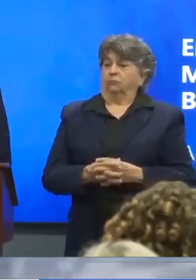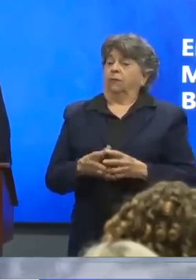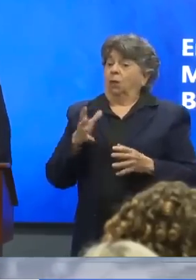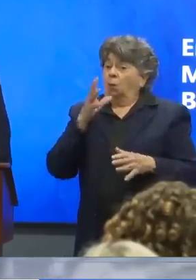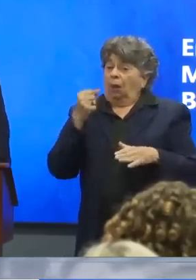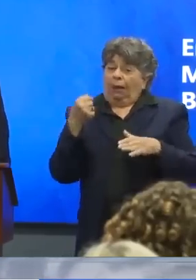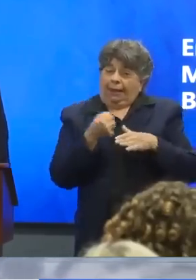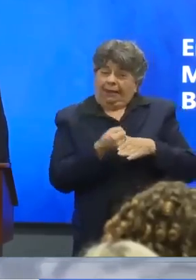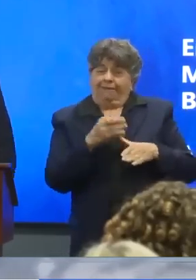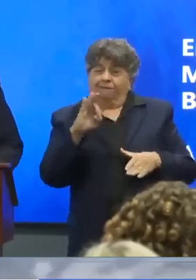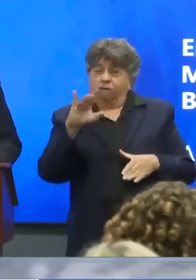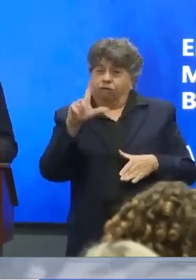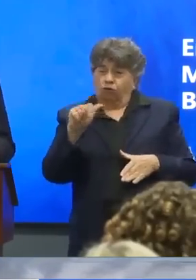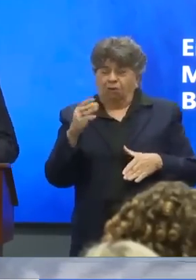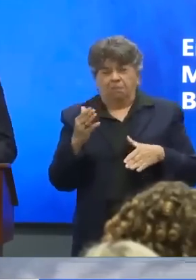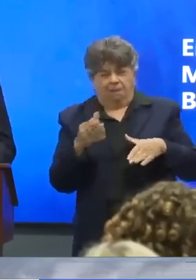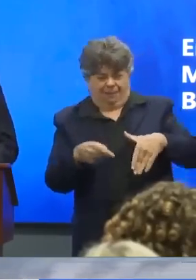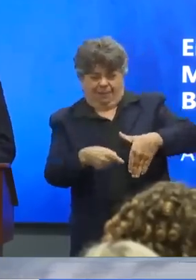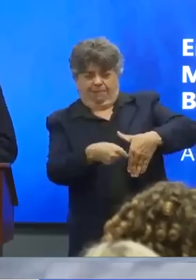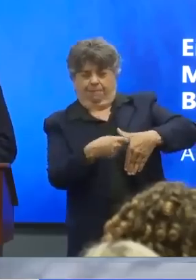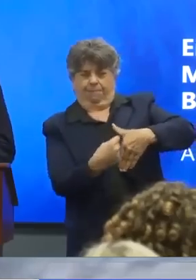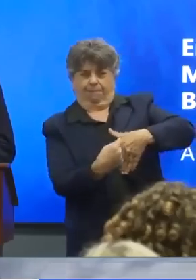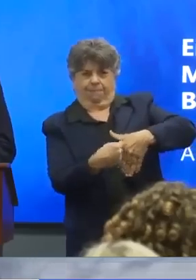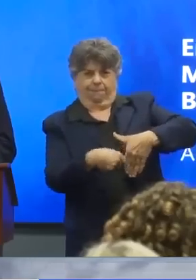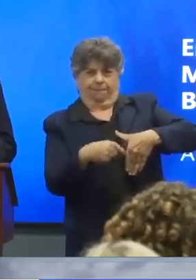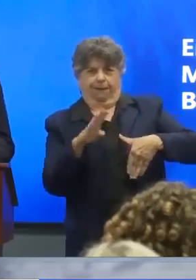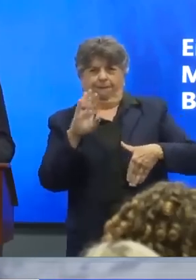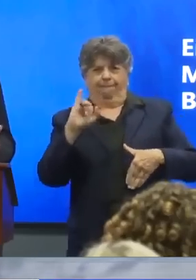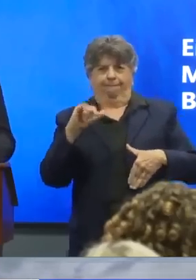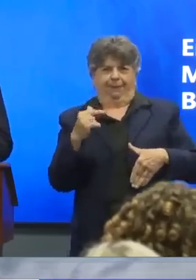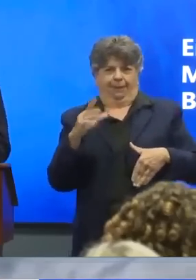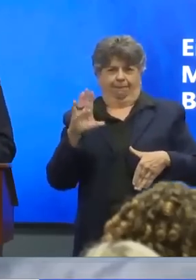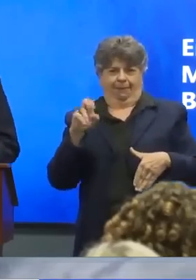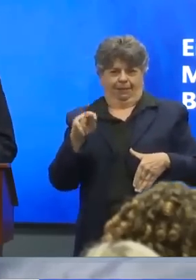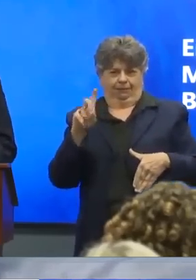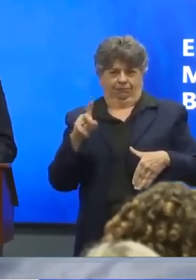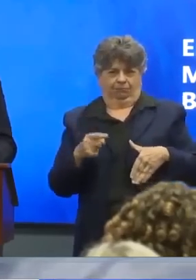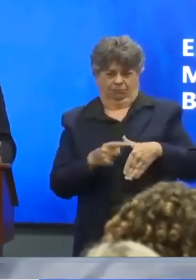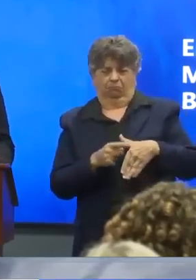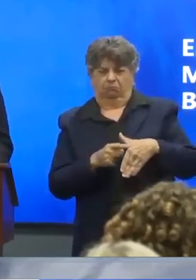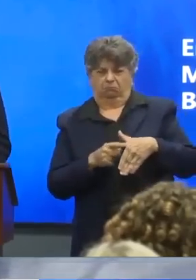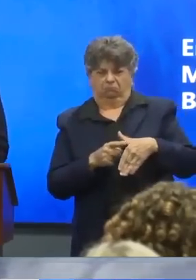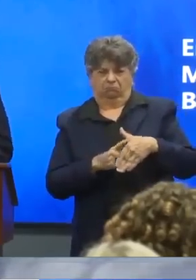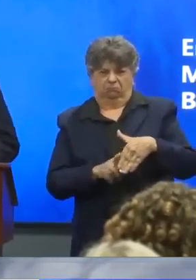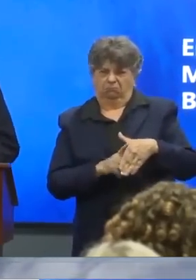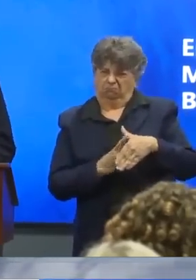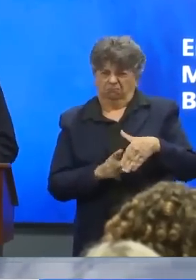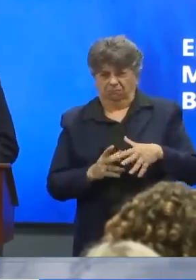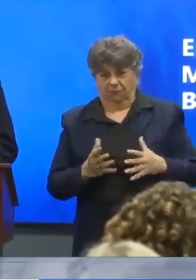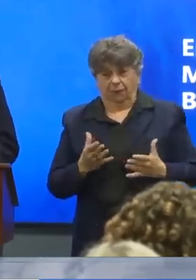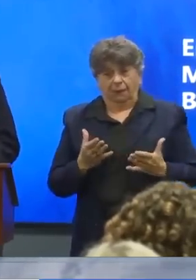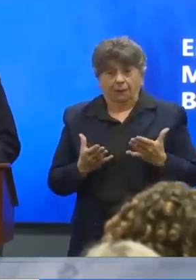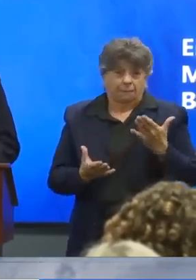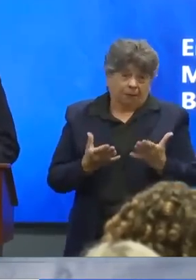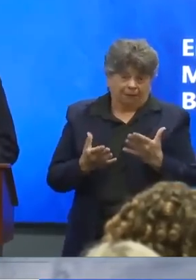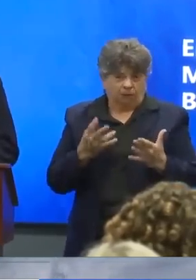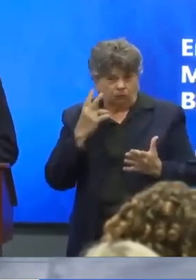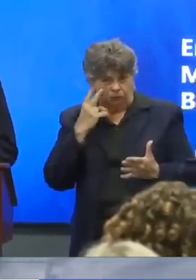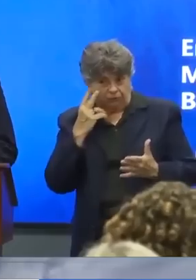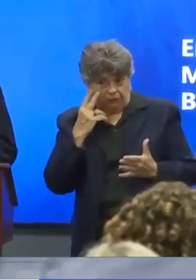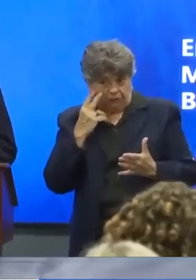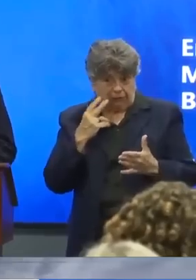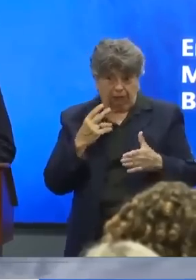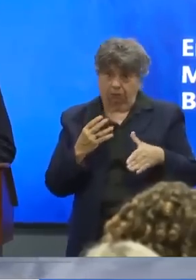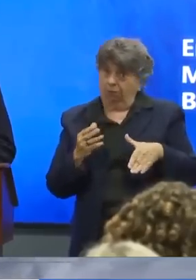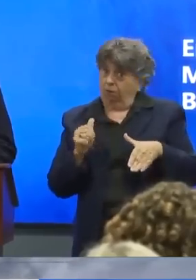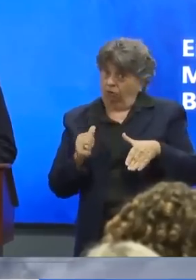region. But I think, as we know, there's going to be things that happen in terms of interactions with jet stream and all this other stuff that could push the